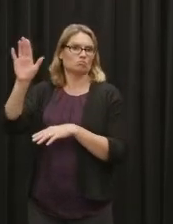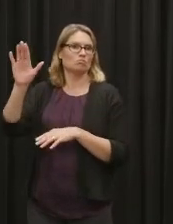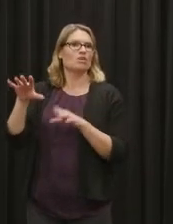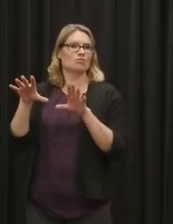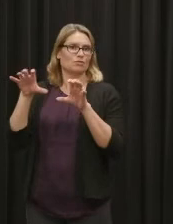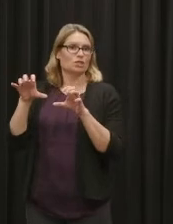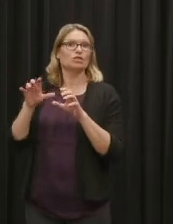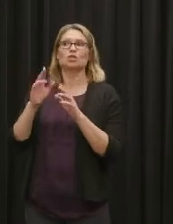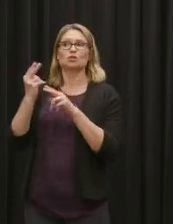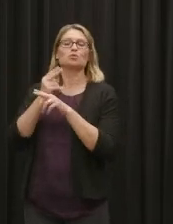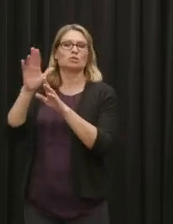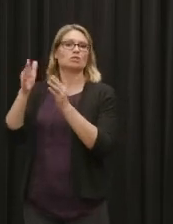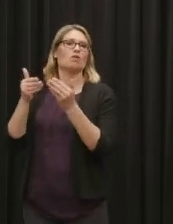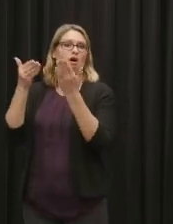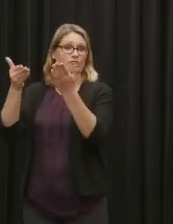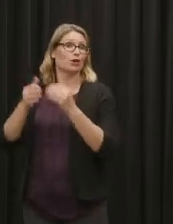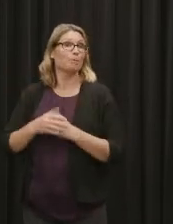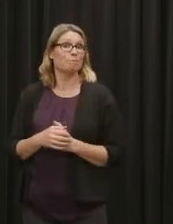very generous offer.